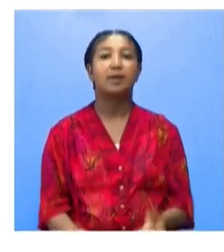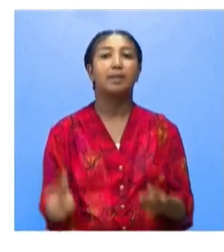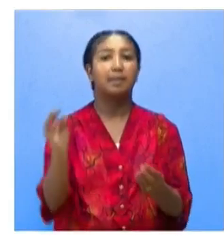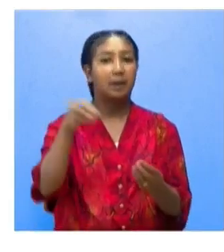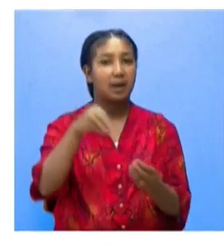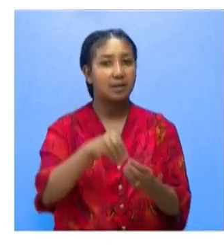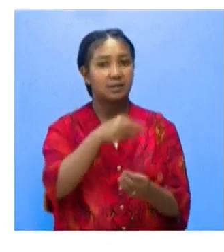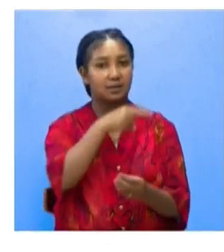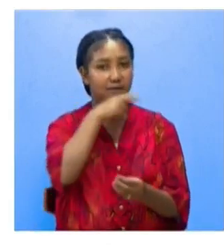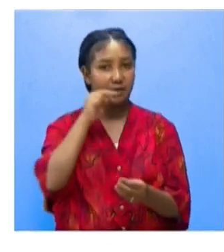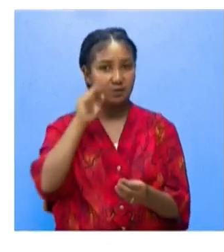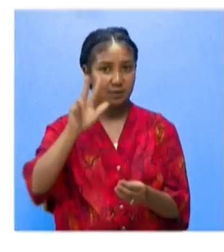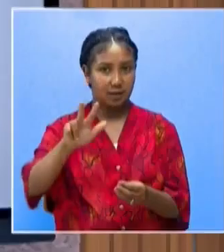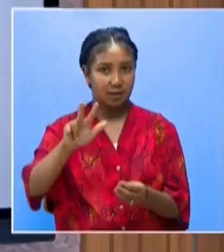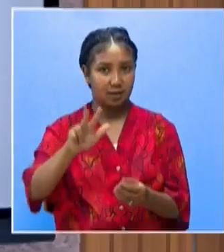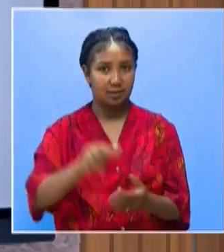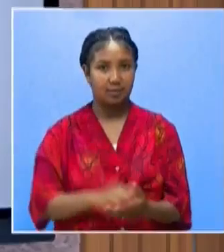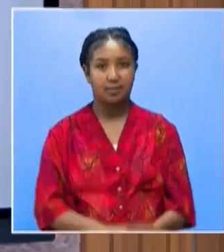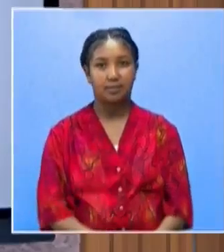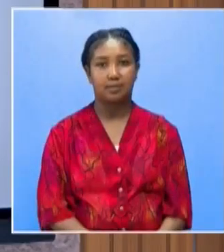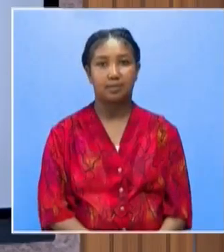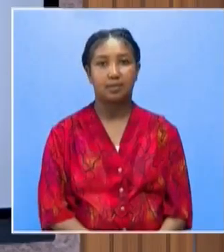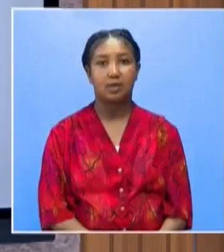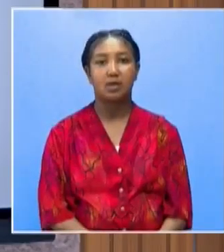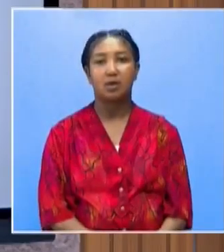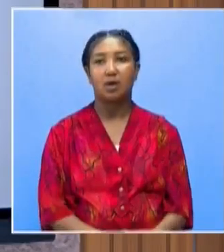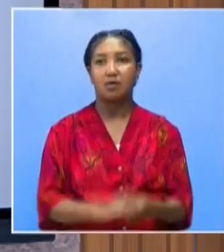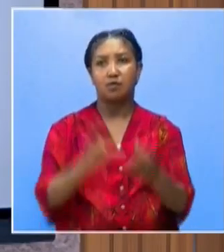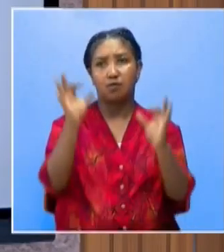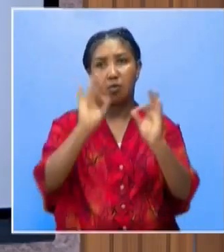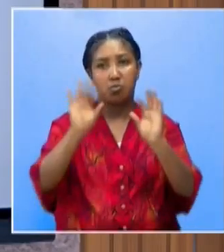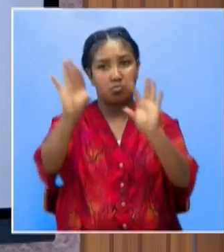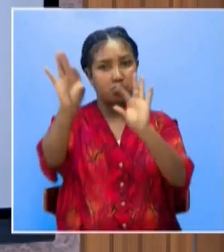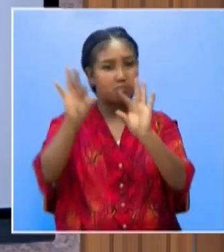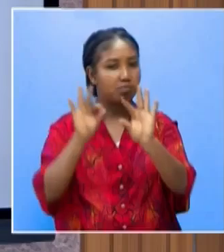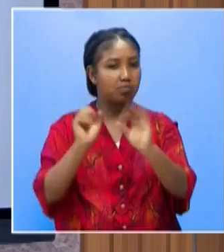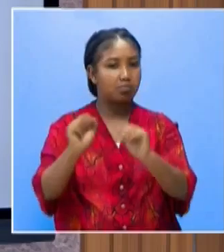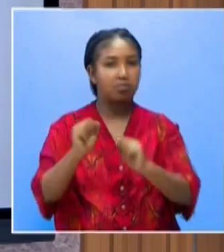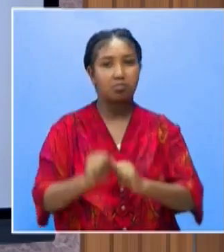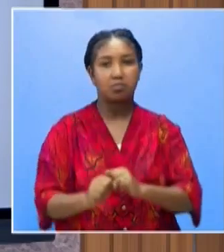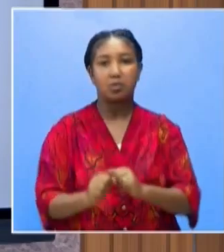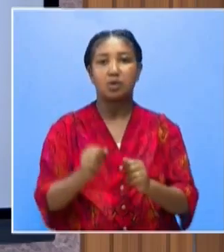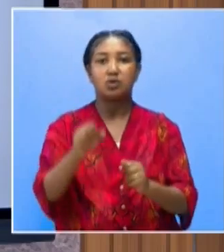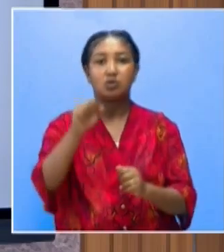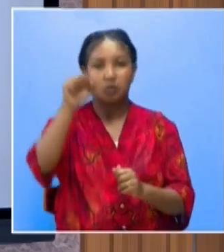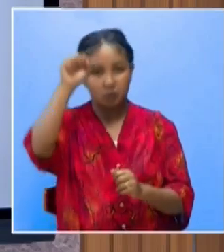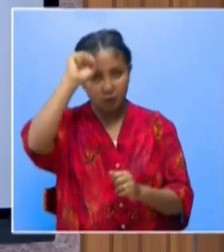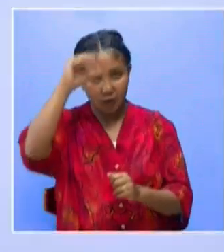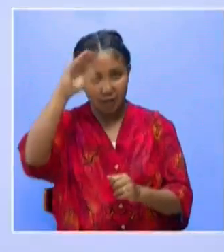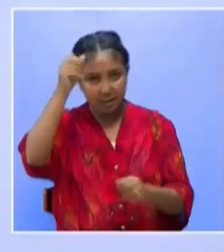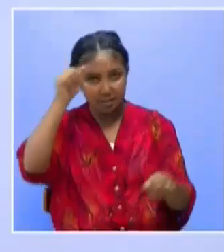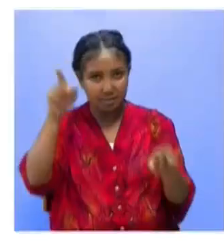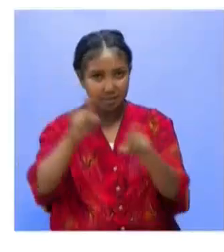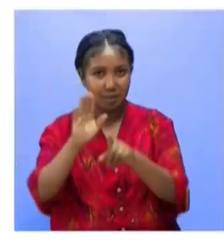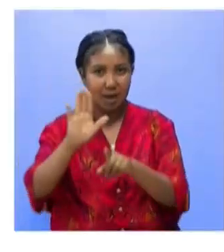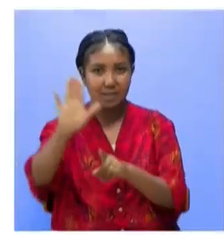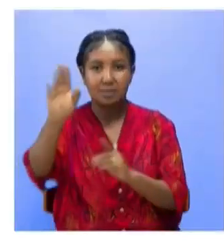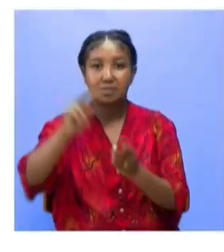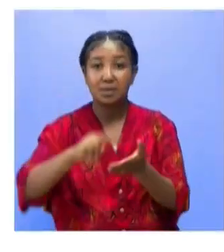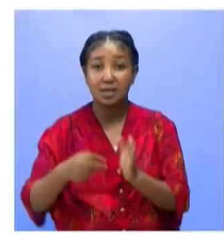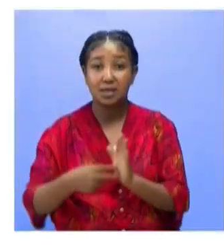Plus verb 3. Here we can derive from this one. Sona and his brother